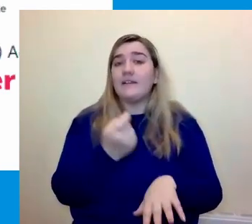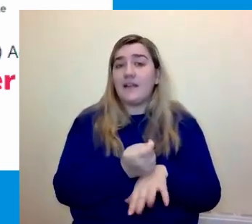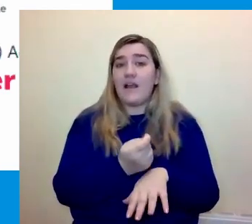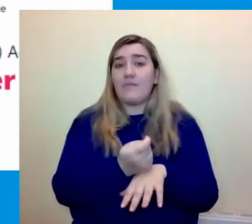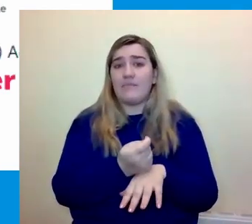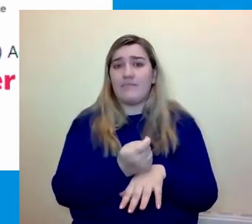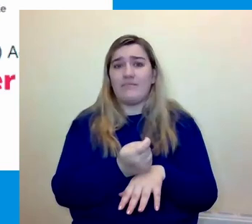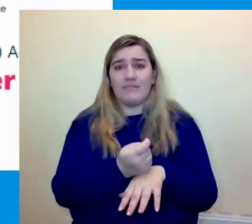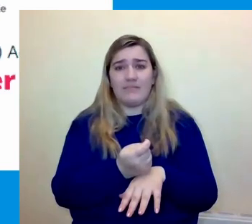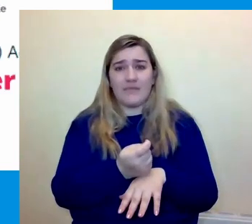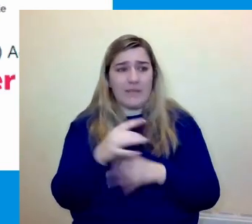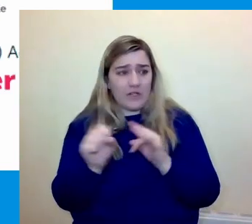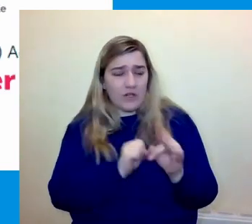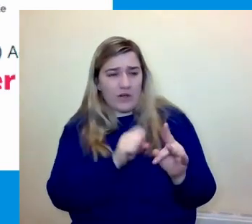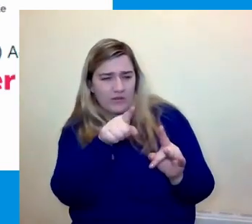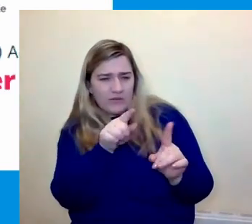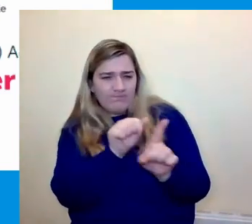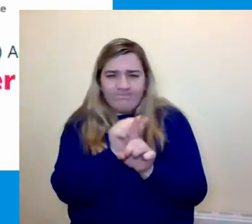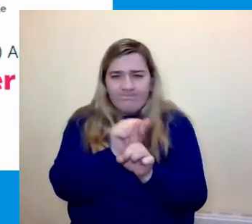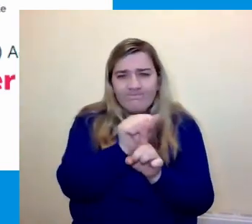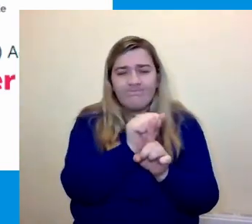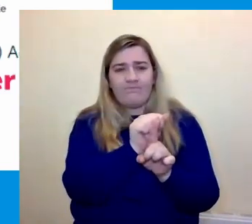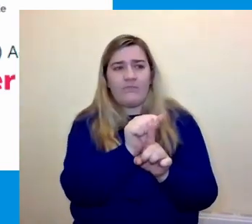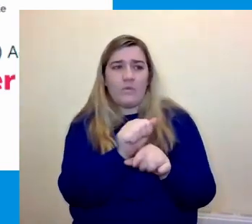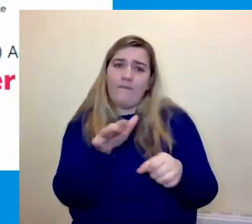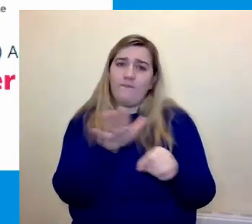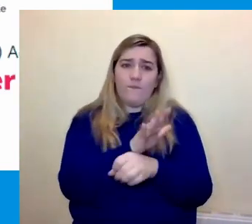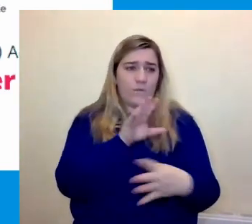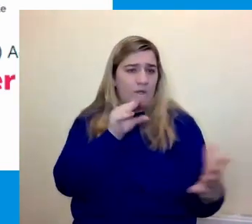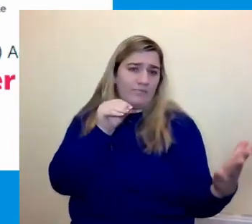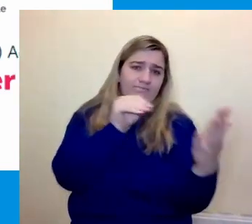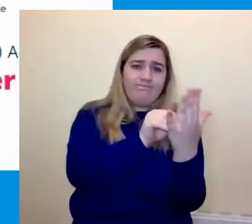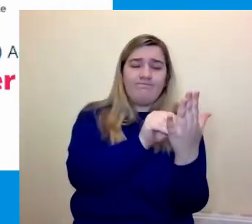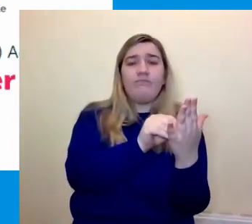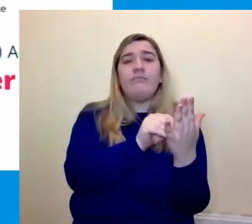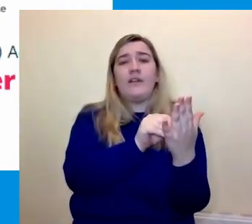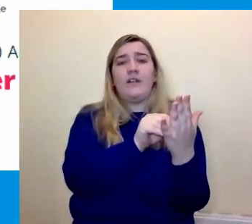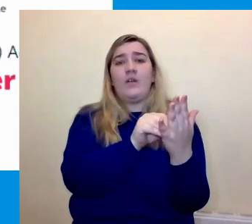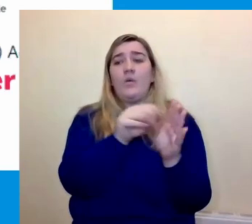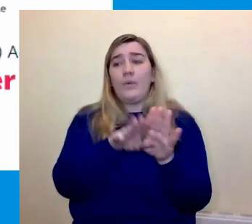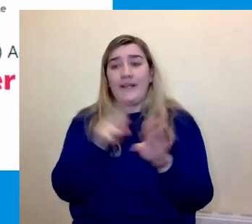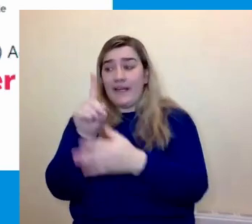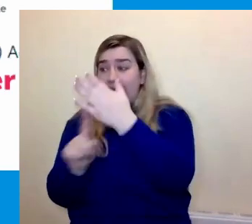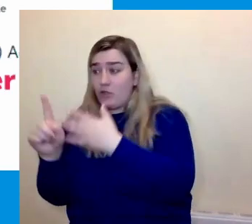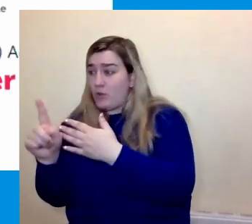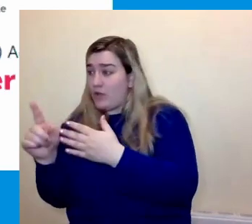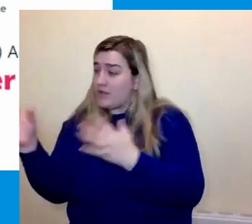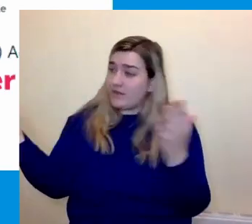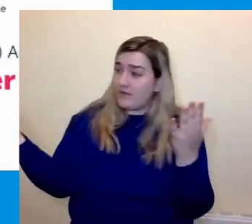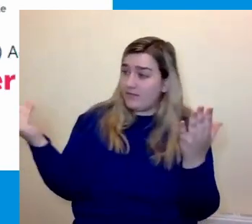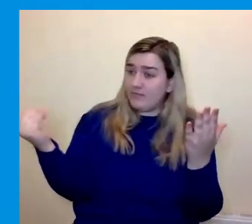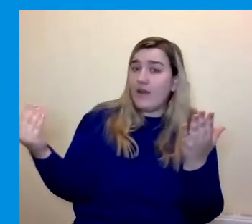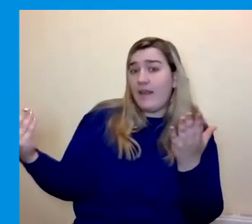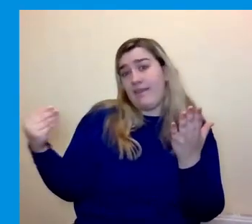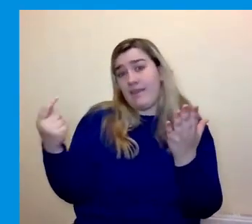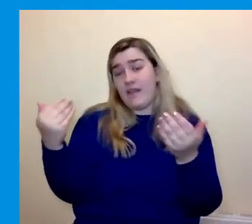needed to truly embed with individuals decision making. And what